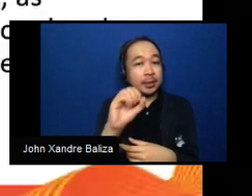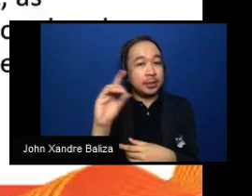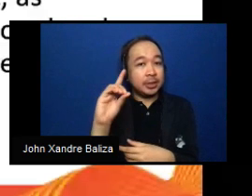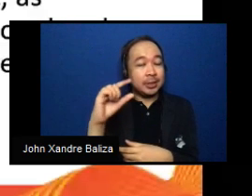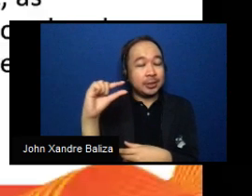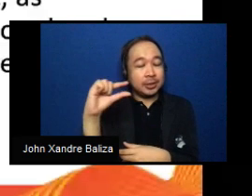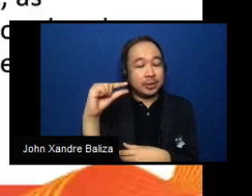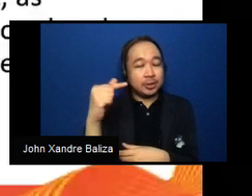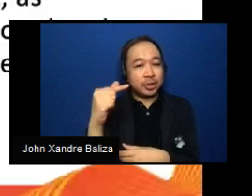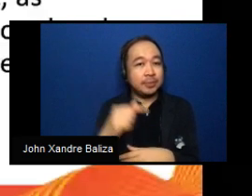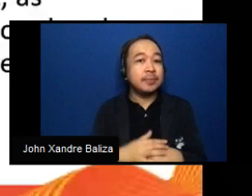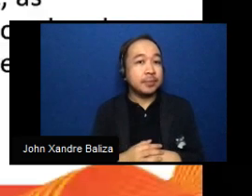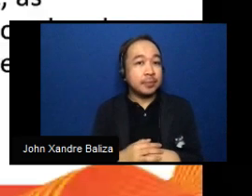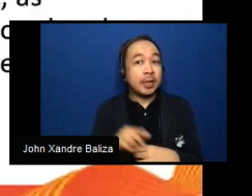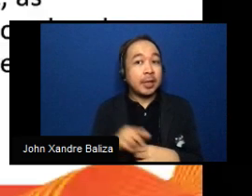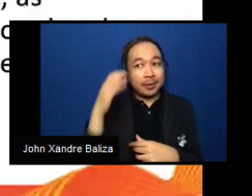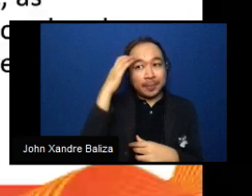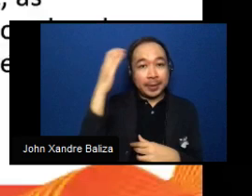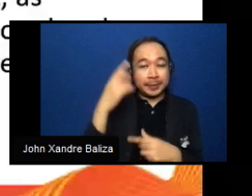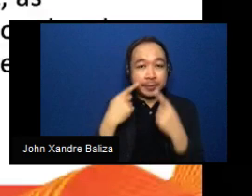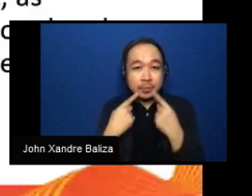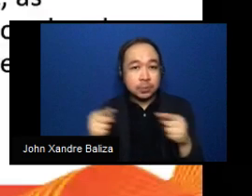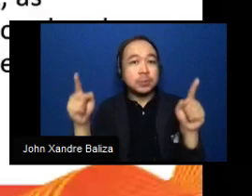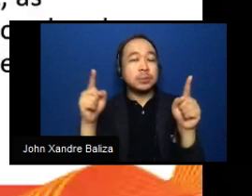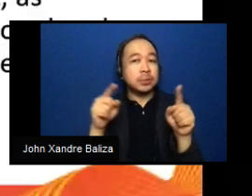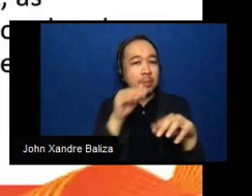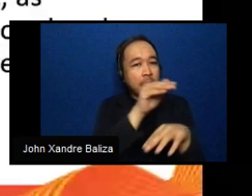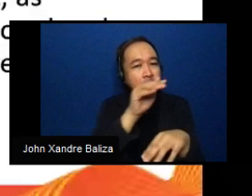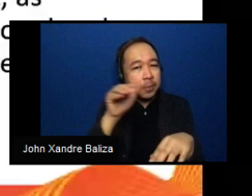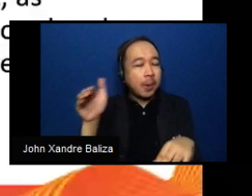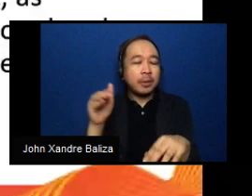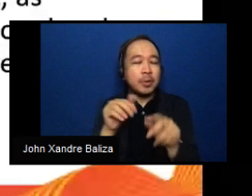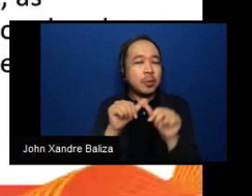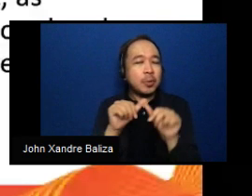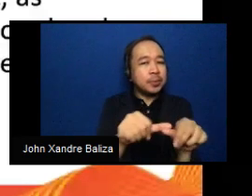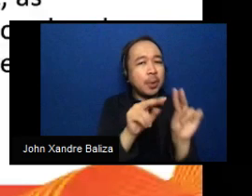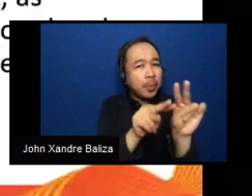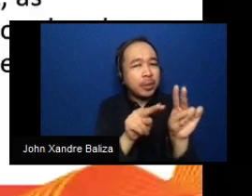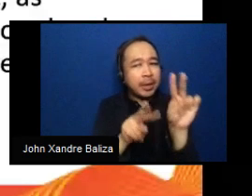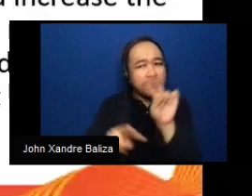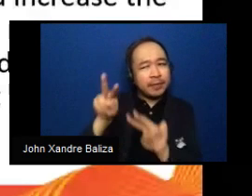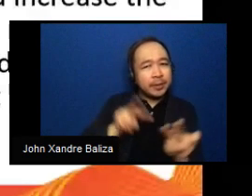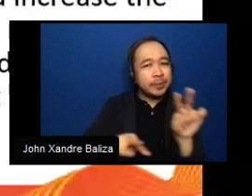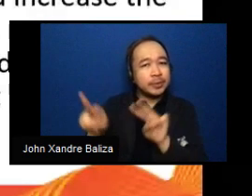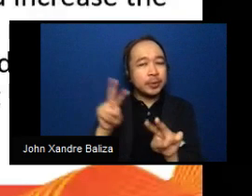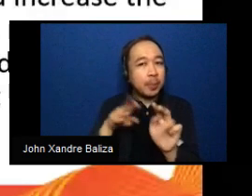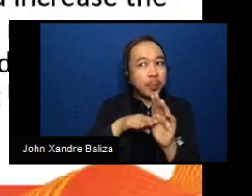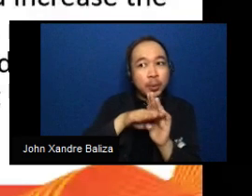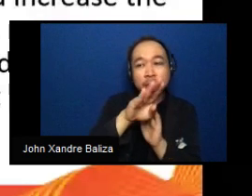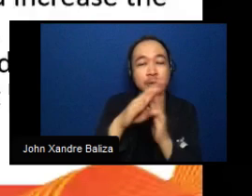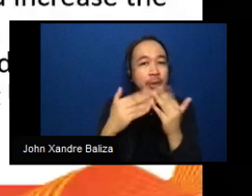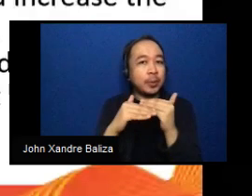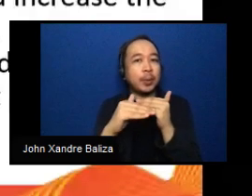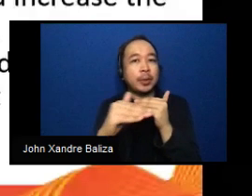In addition, the Ministerial Declaration called for regular monitoring and evaluation of progress towards the continuing implementation of the POA